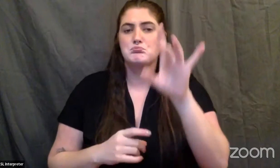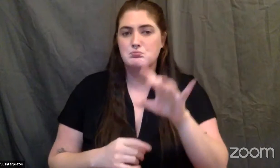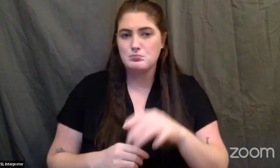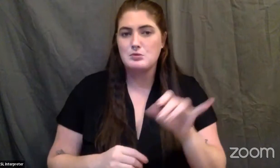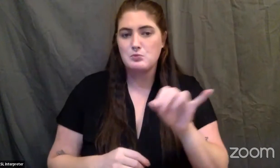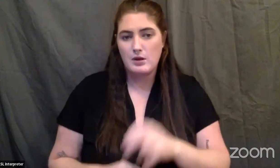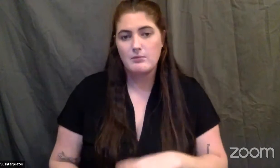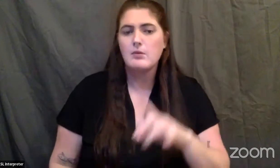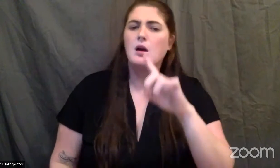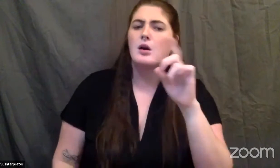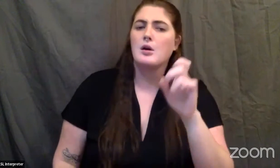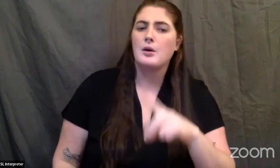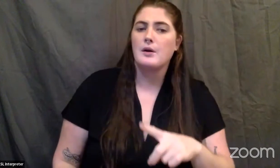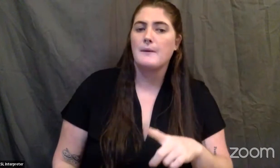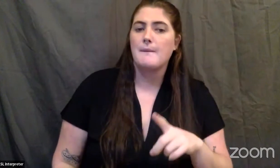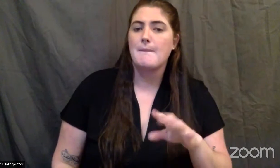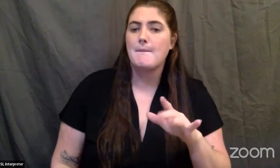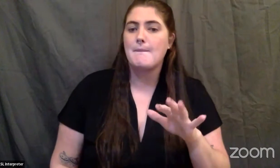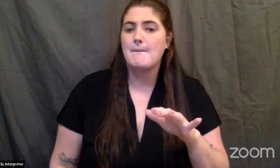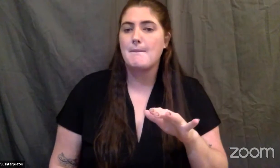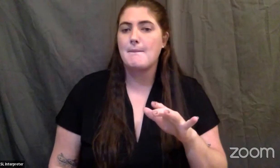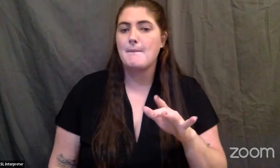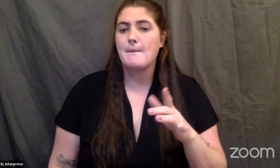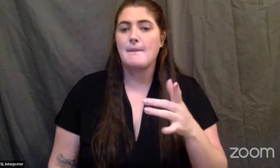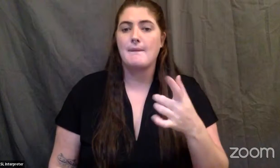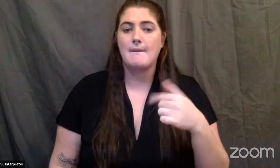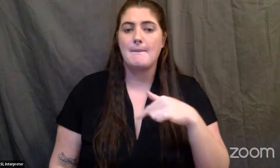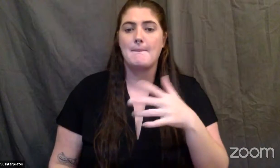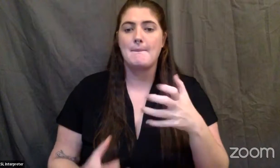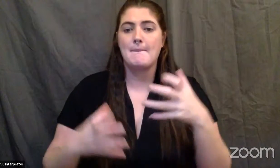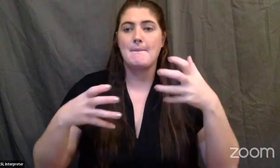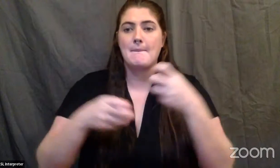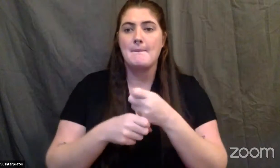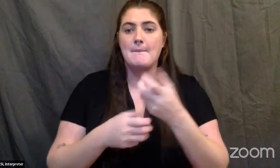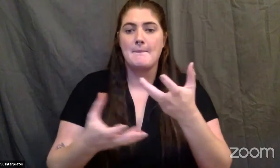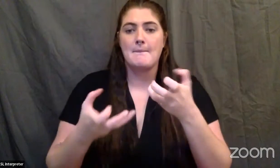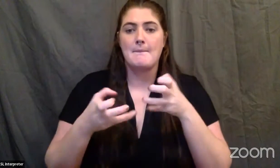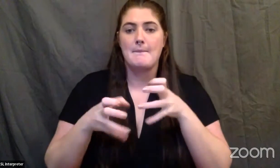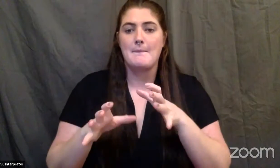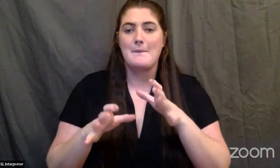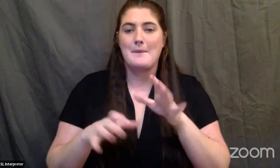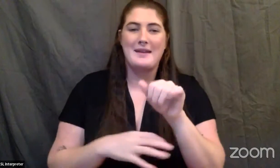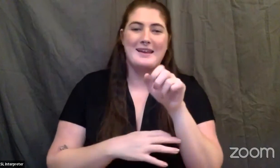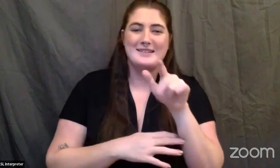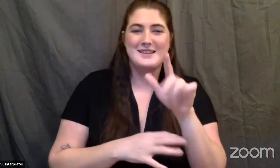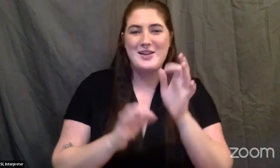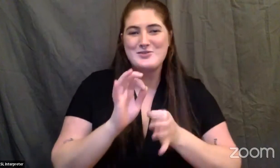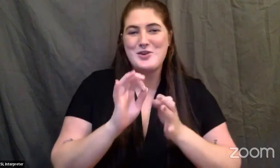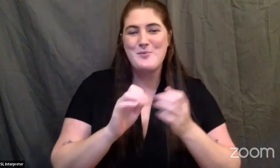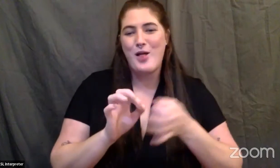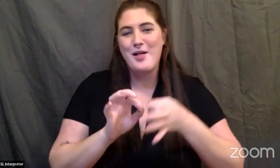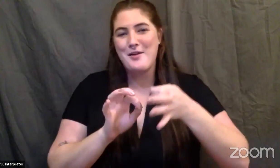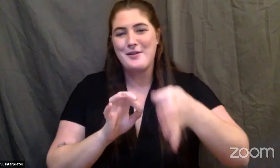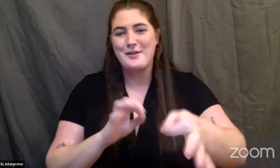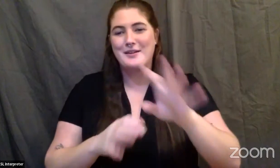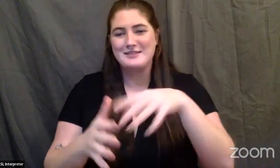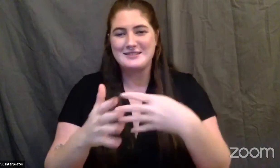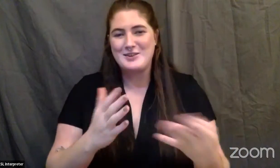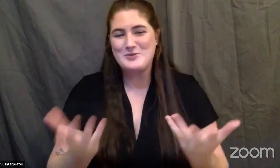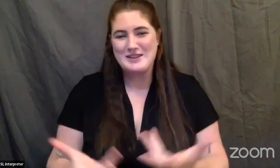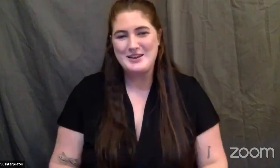Rhodes. Well, by the way, Skip, we do want to wrap up a little bit because actually we don't want to keep the ASL interpreters longer than they've been scheduled